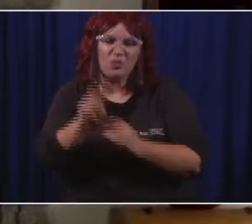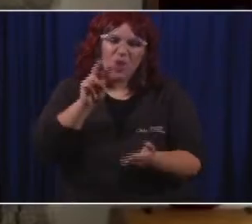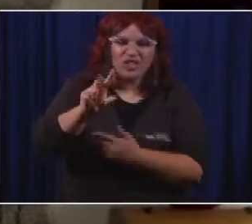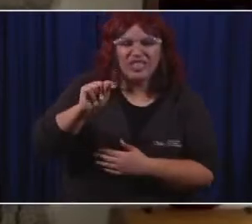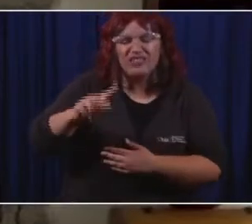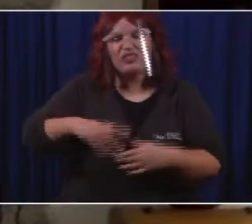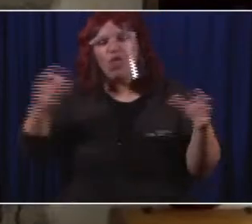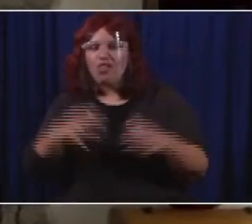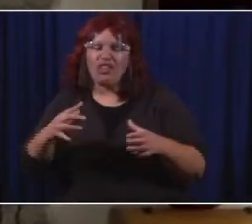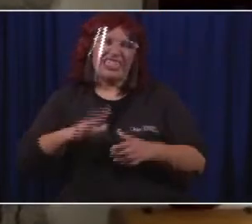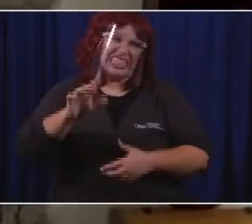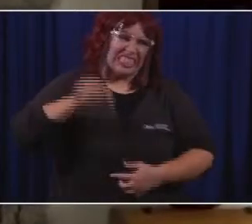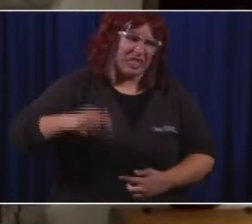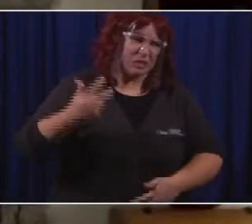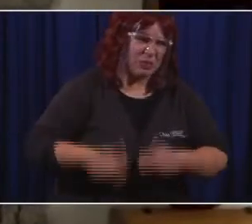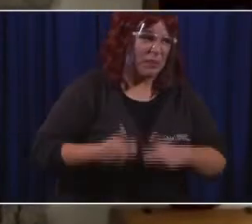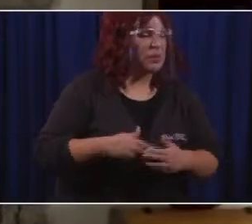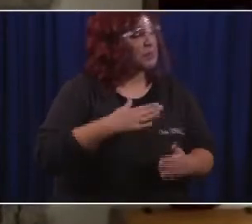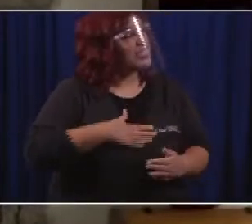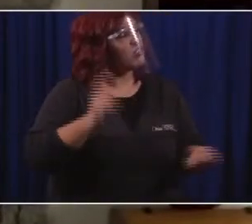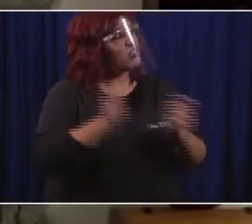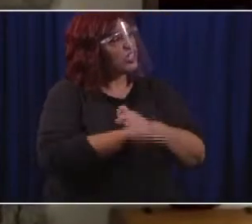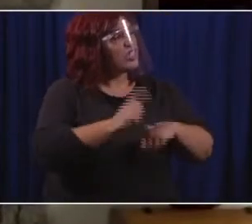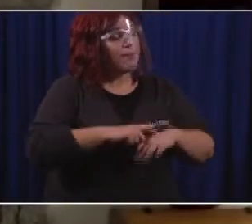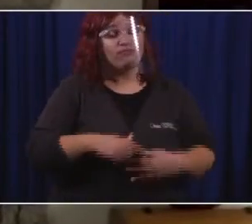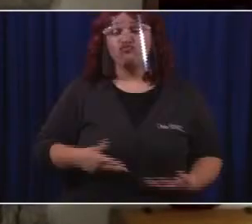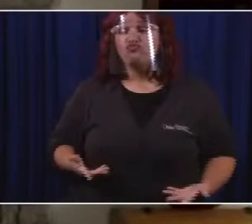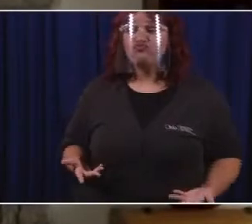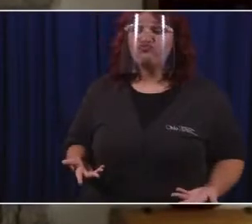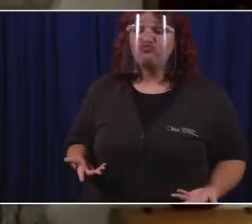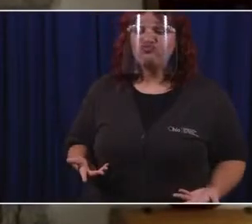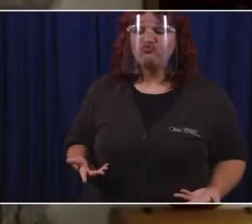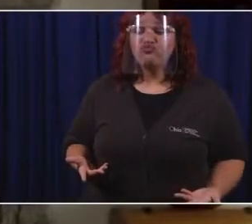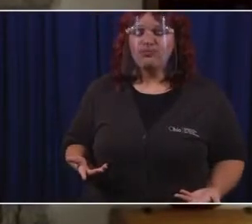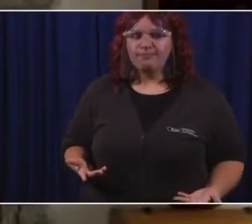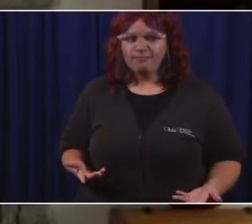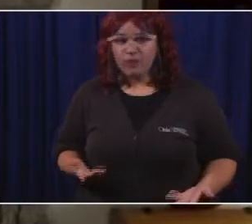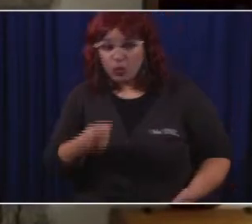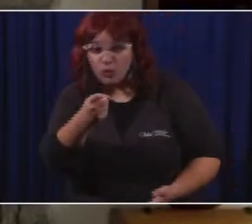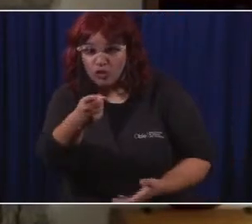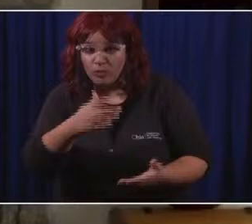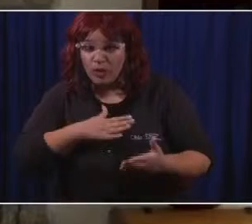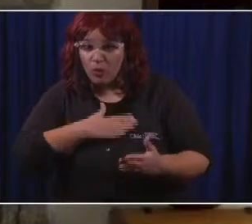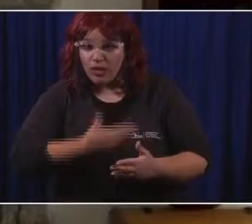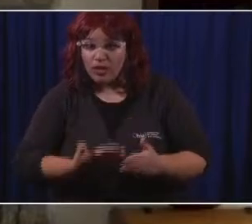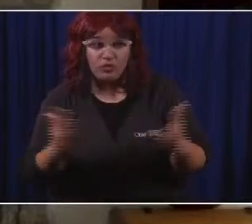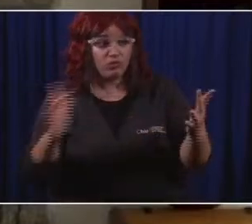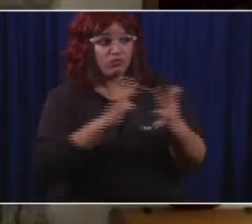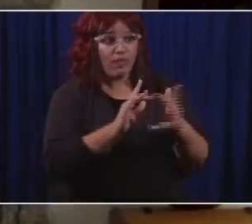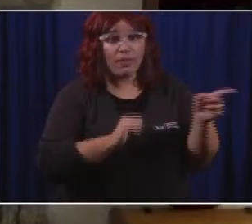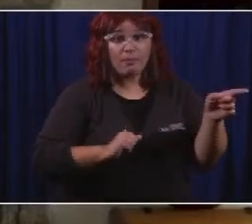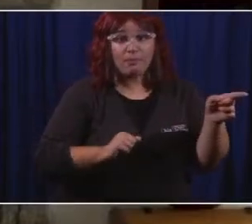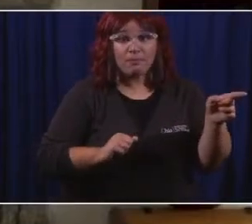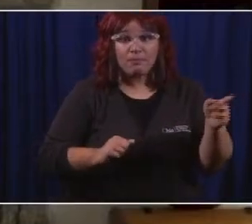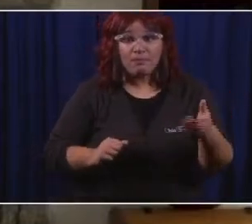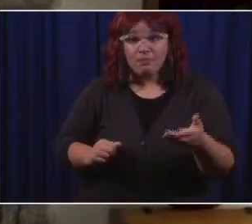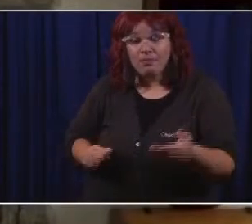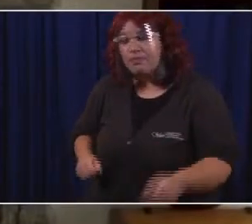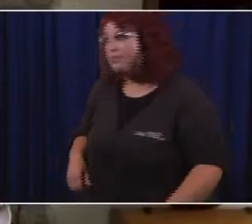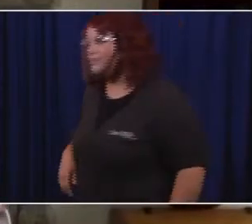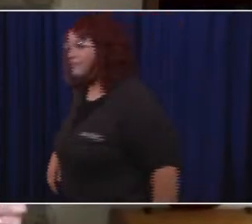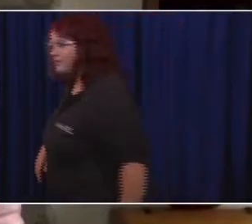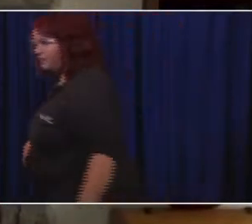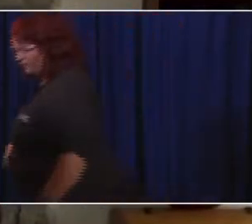Well, to answer the one question, I not thought about that as far as when the games were scheduled or where the games